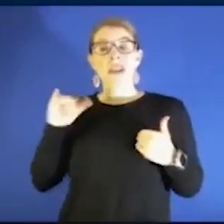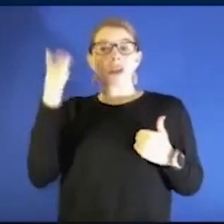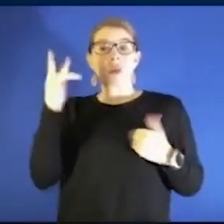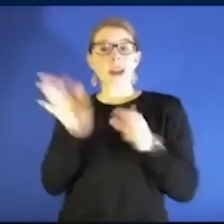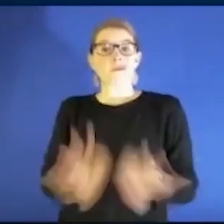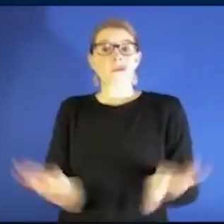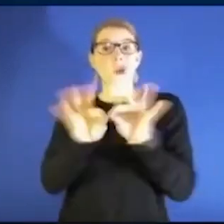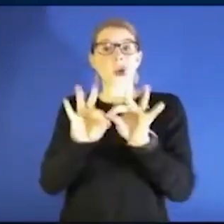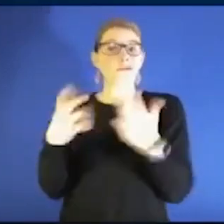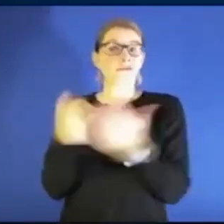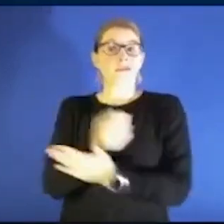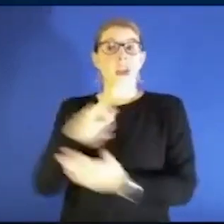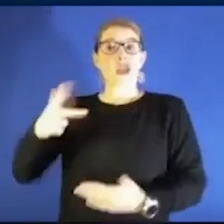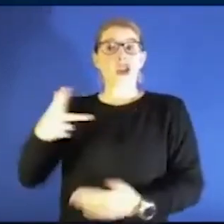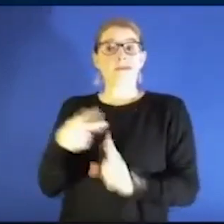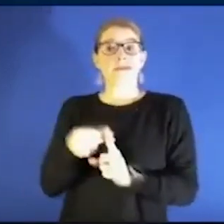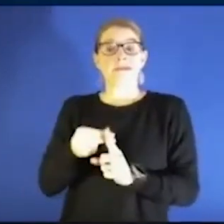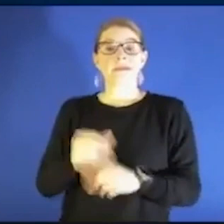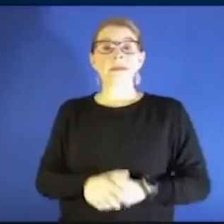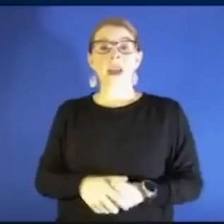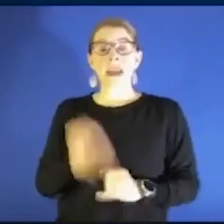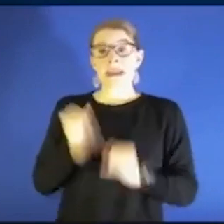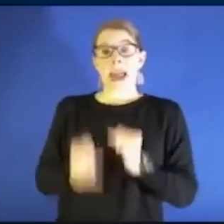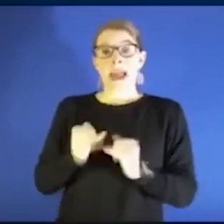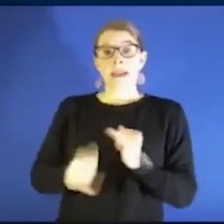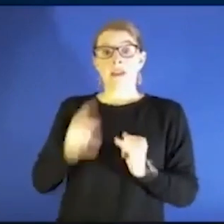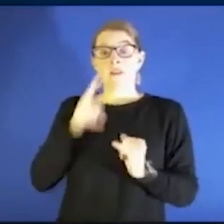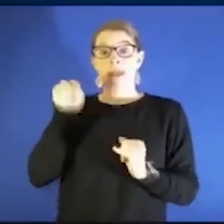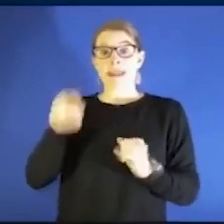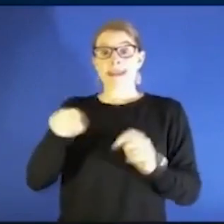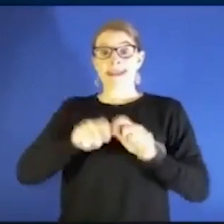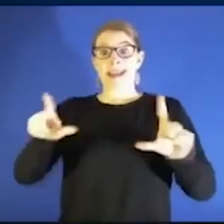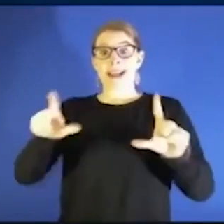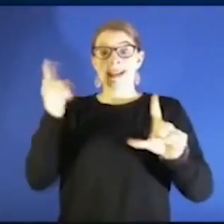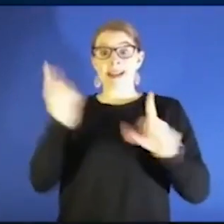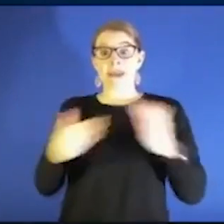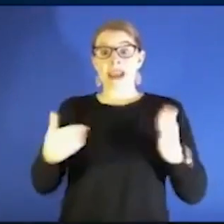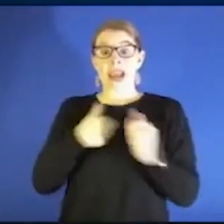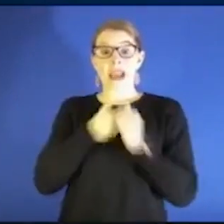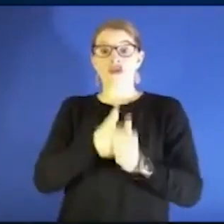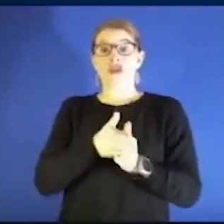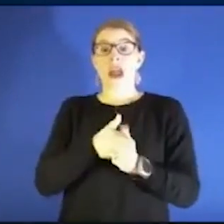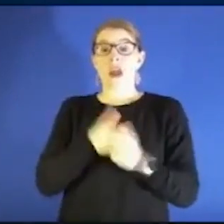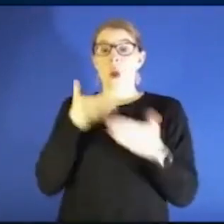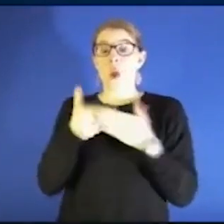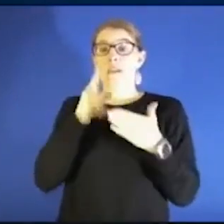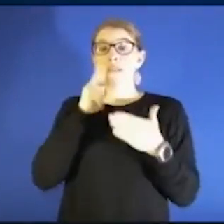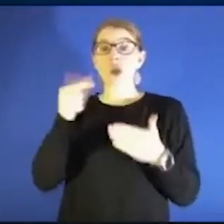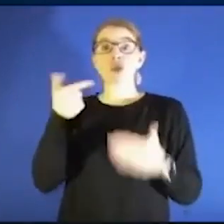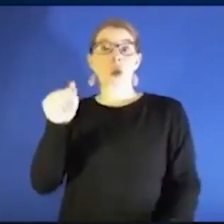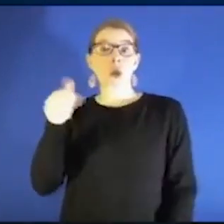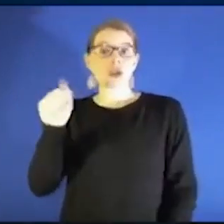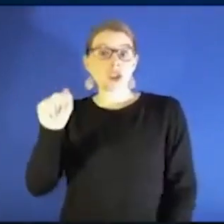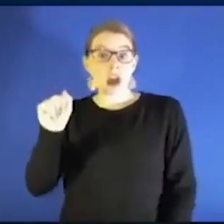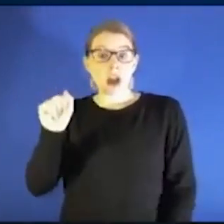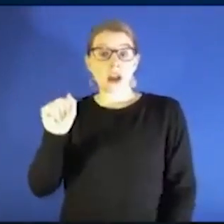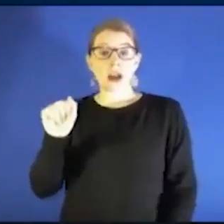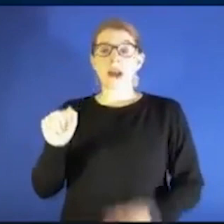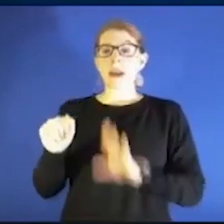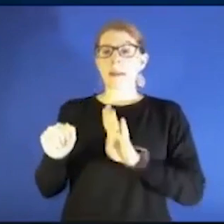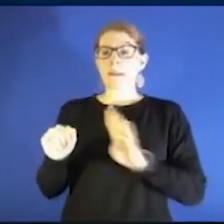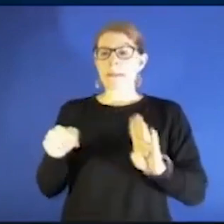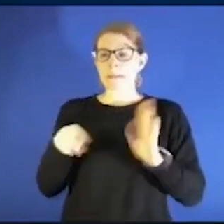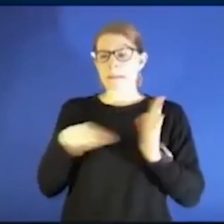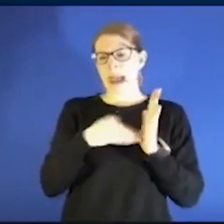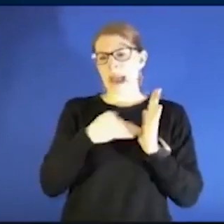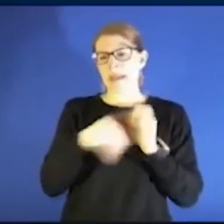boosted. And then the last thing I'll point out on this slide is something that I track really closely for the state of Georgia on the bottom left, and that is how many